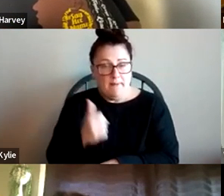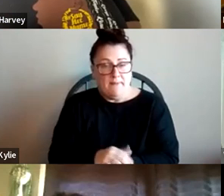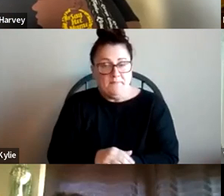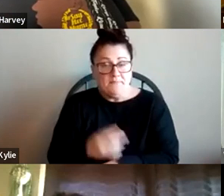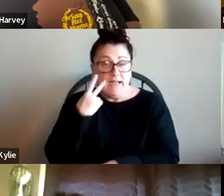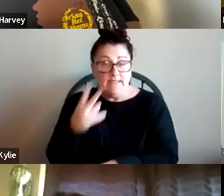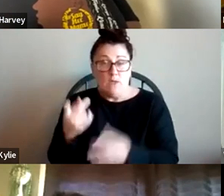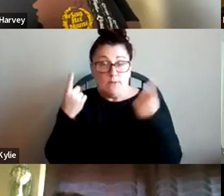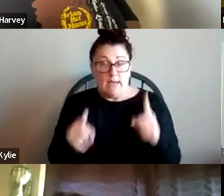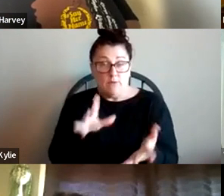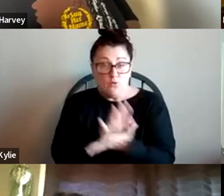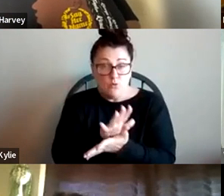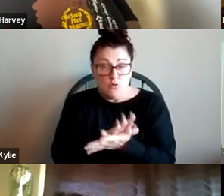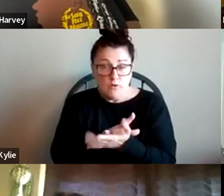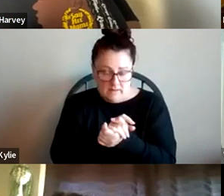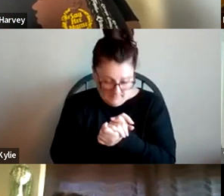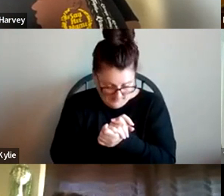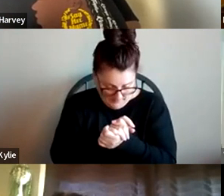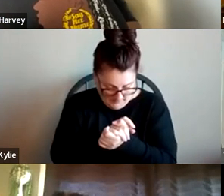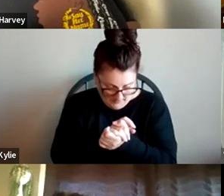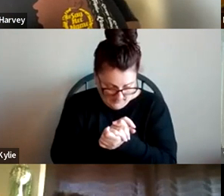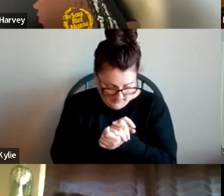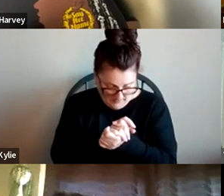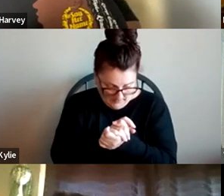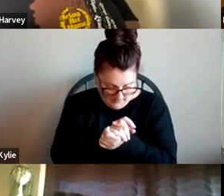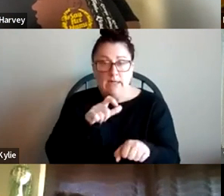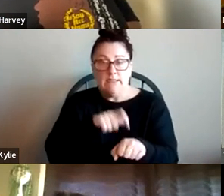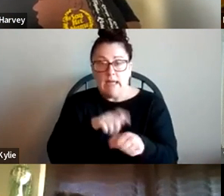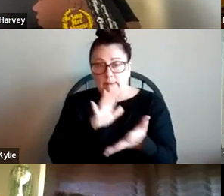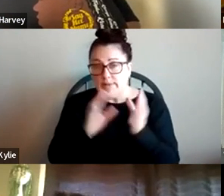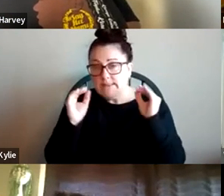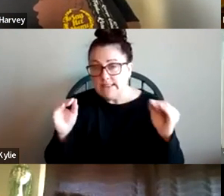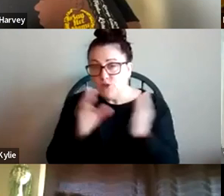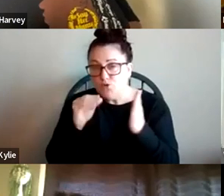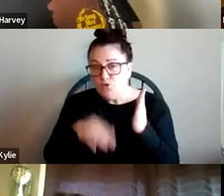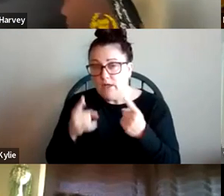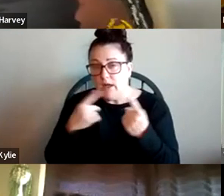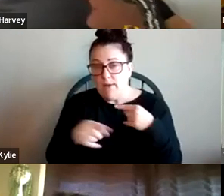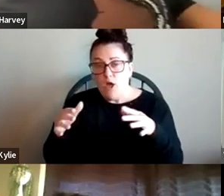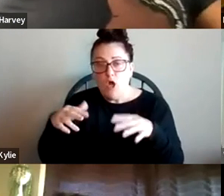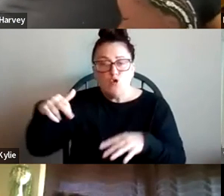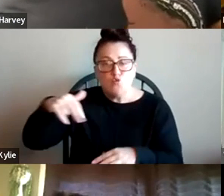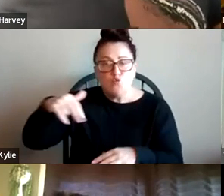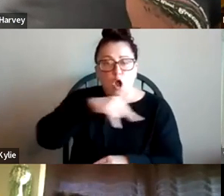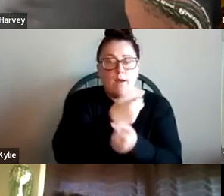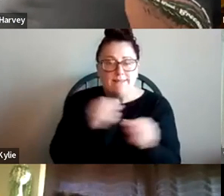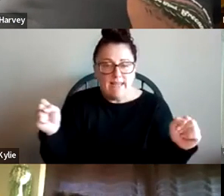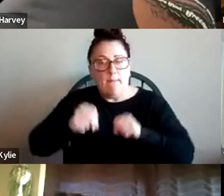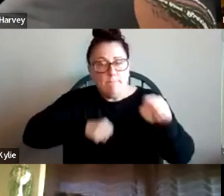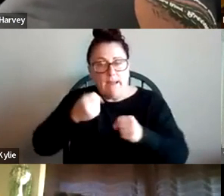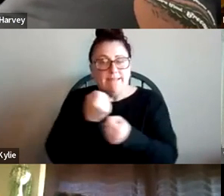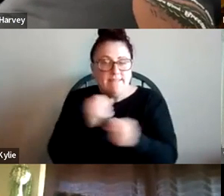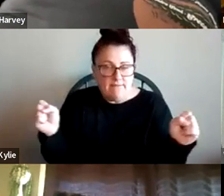what's happening at the schools, because as I said, I do spend time in the campuses teaching students about crosswalk safety and bike safety and things, is